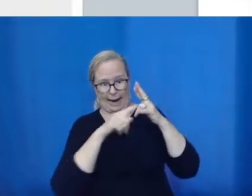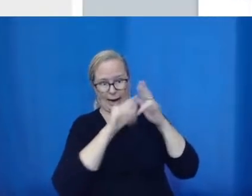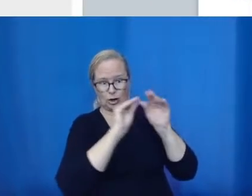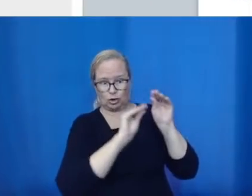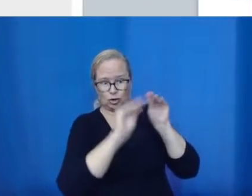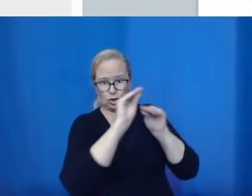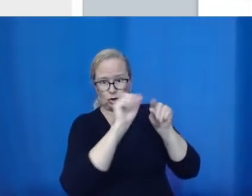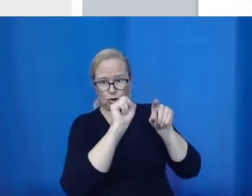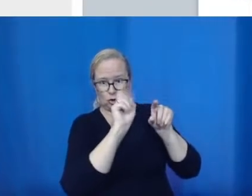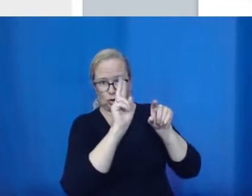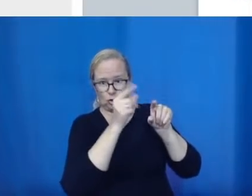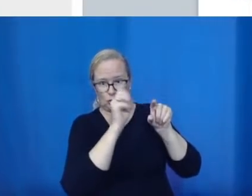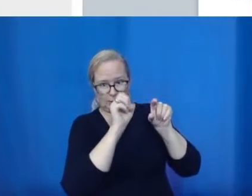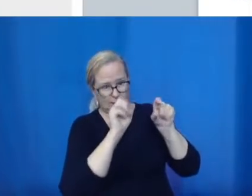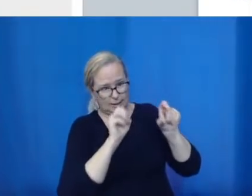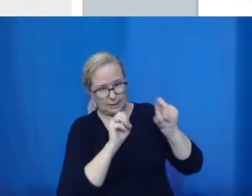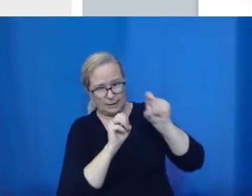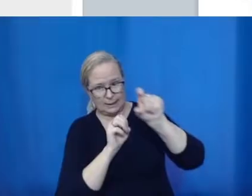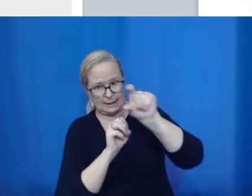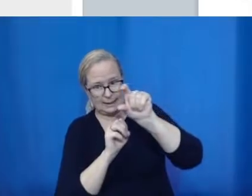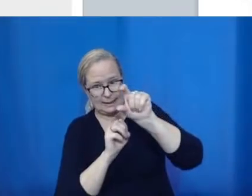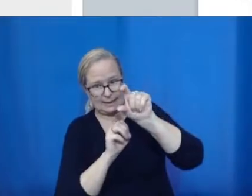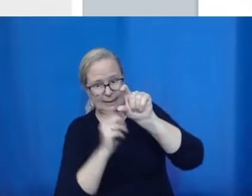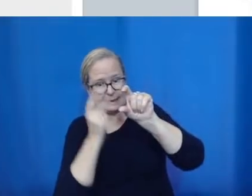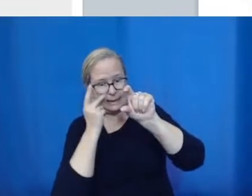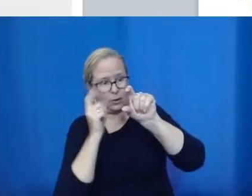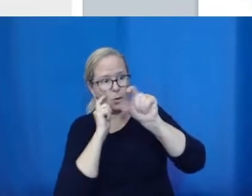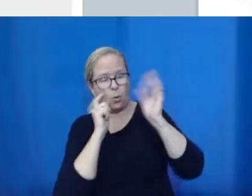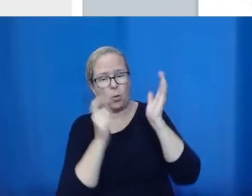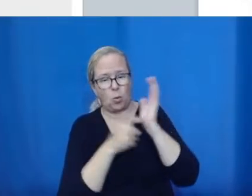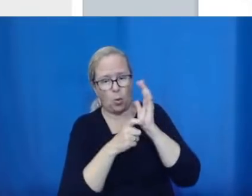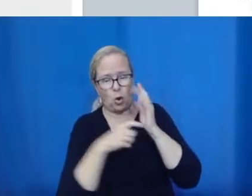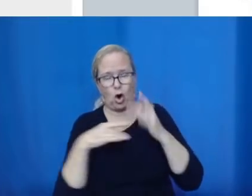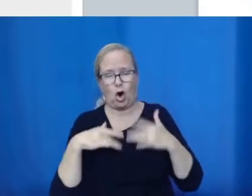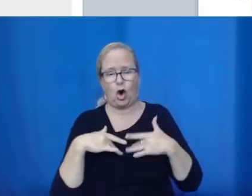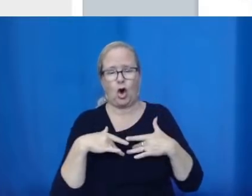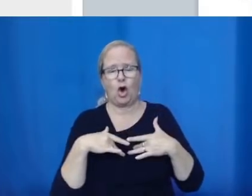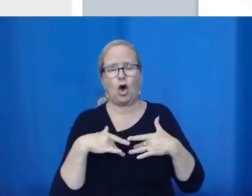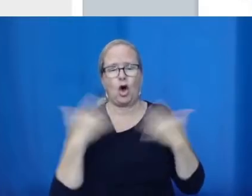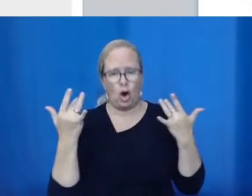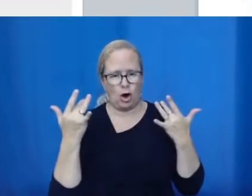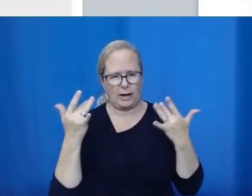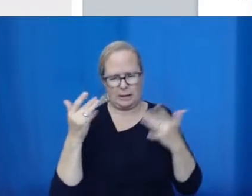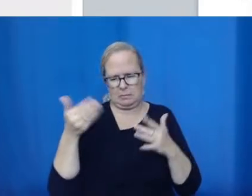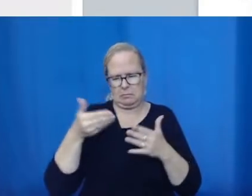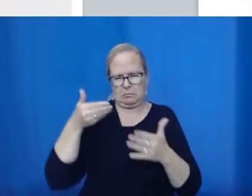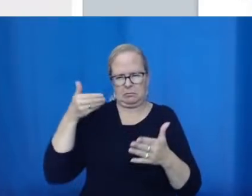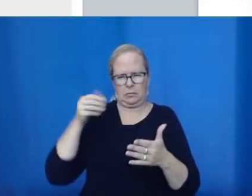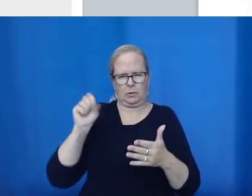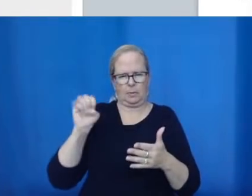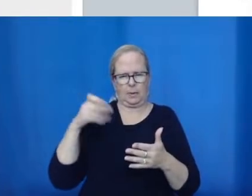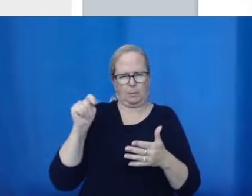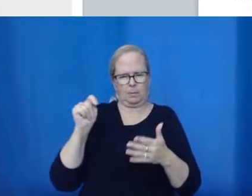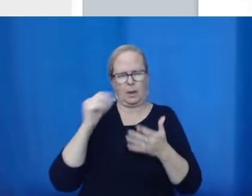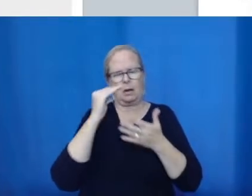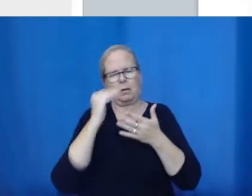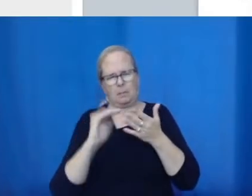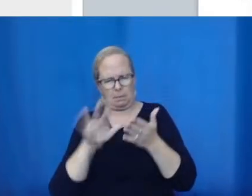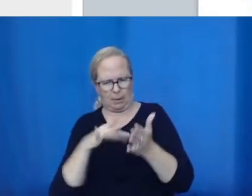so again in mid-September. And then in around the 24th or 25th of September, we got very close